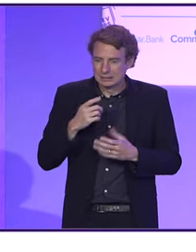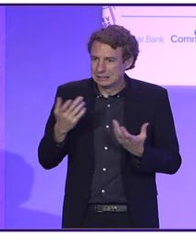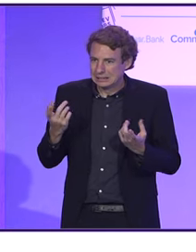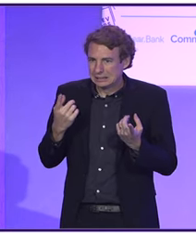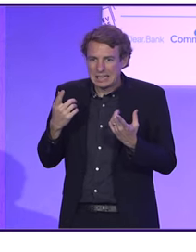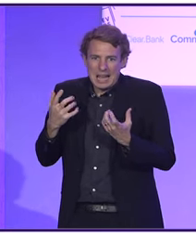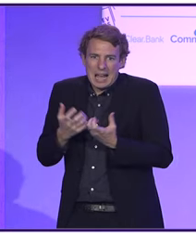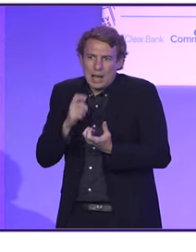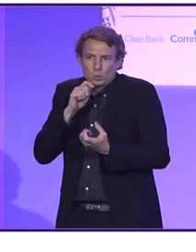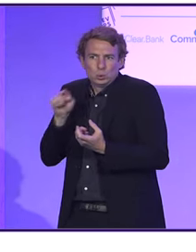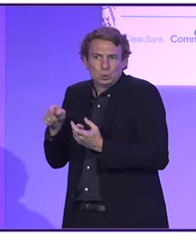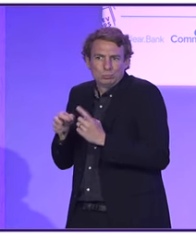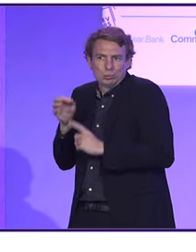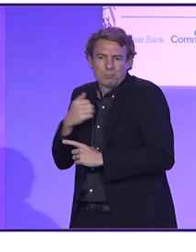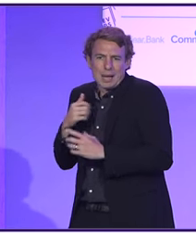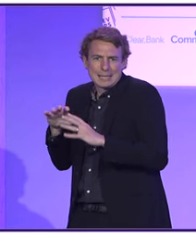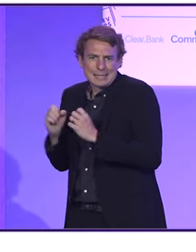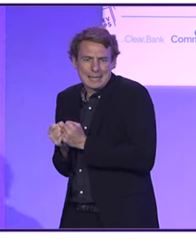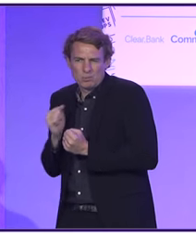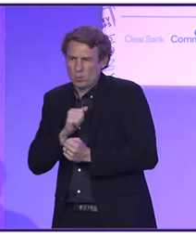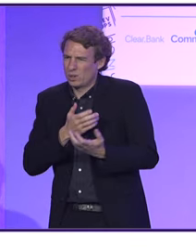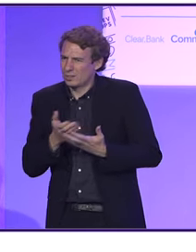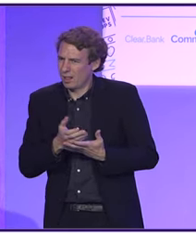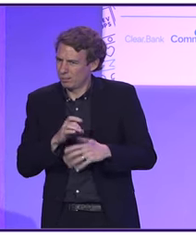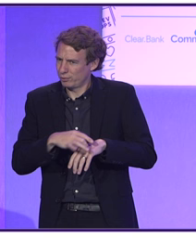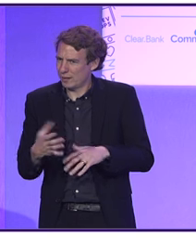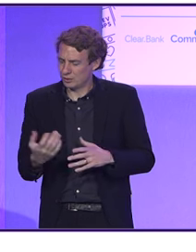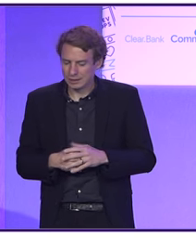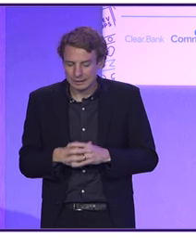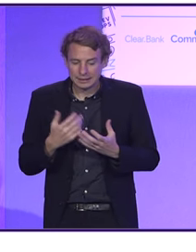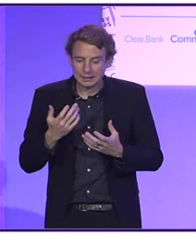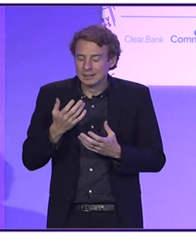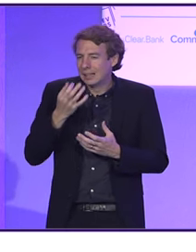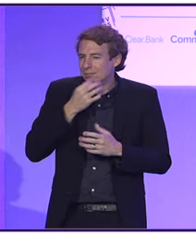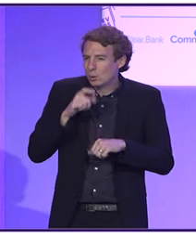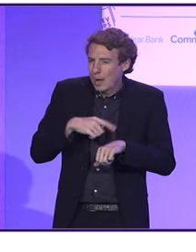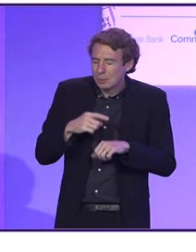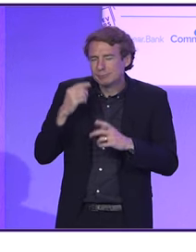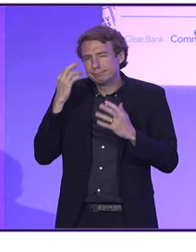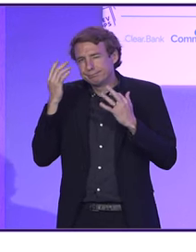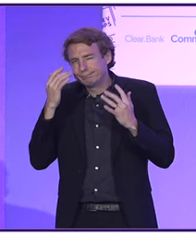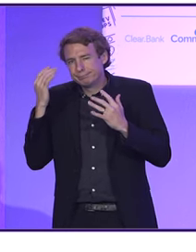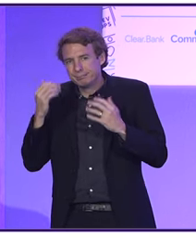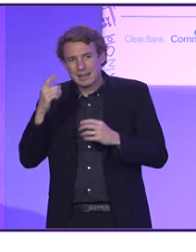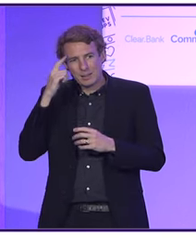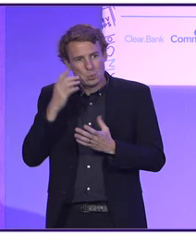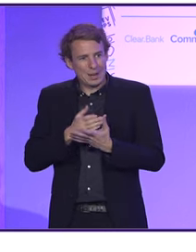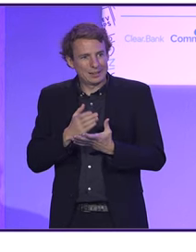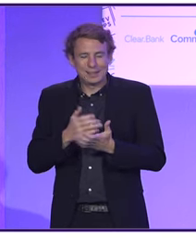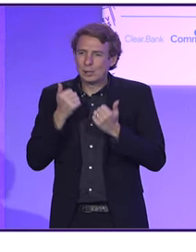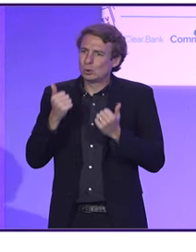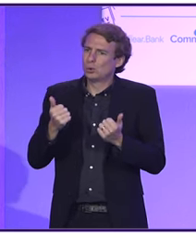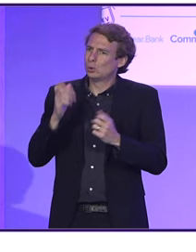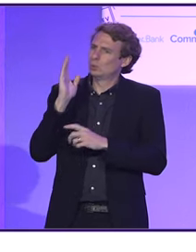would you improve my team? So we ended up rambling about this for a couple of hours, and I thought this is a really, really good topic for a